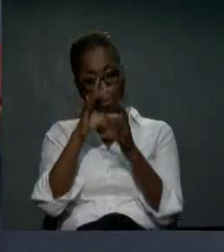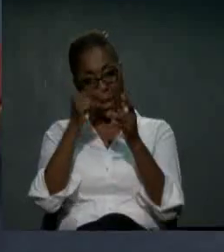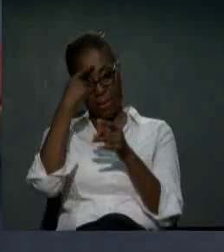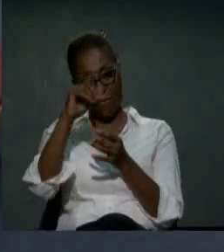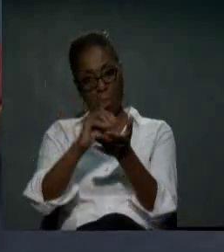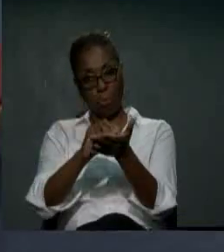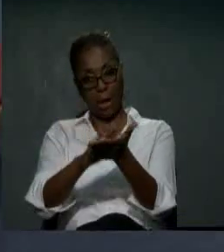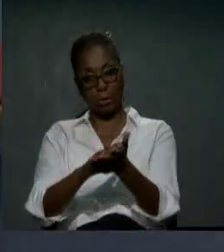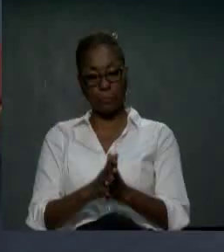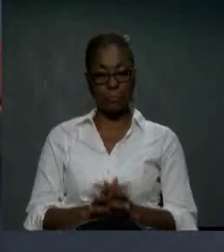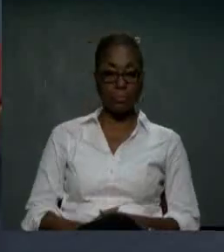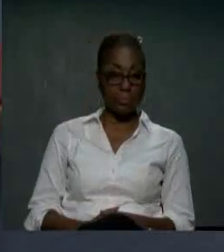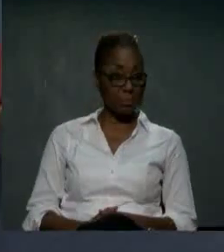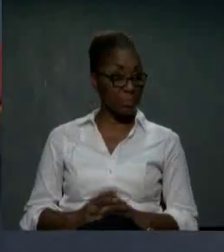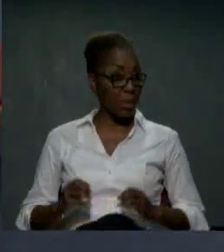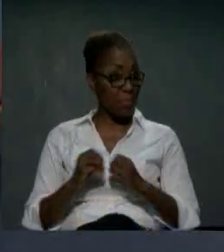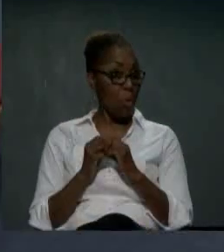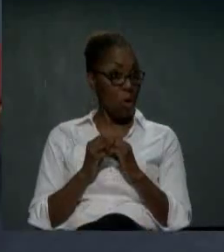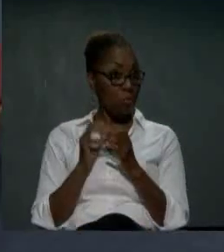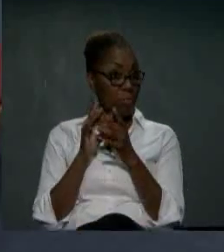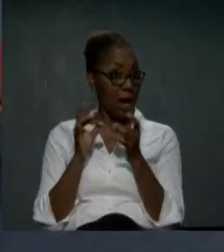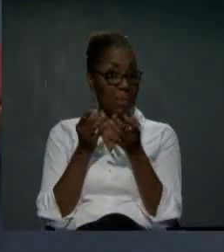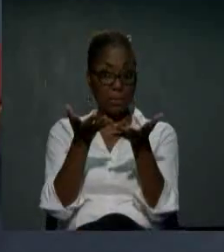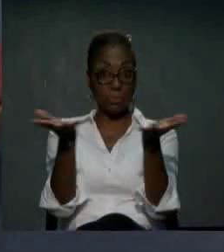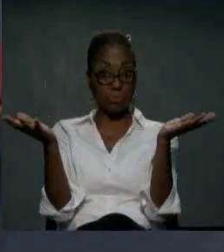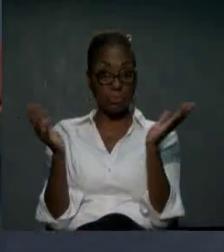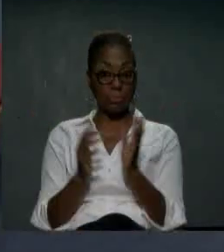other comments?